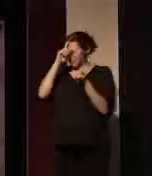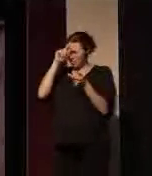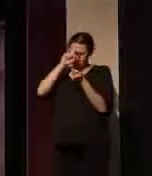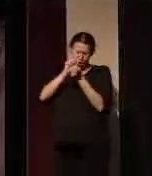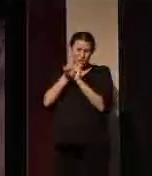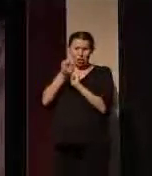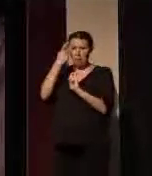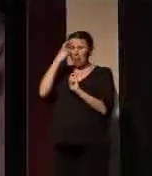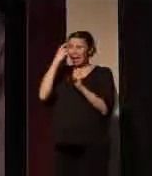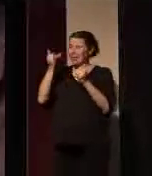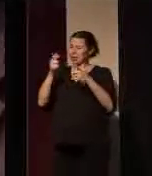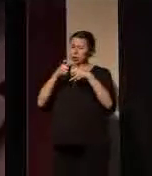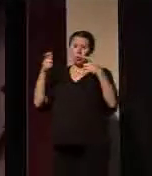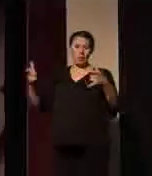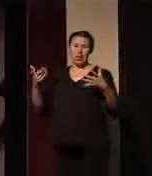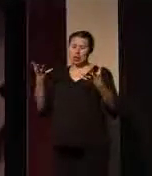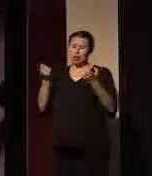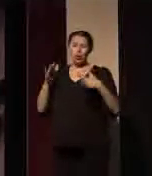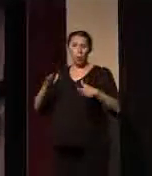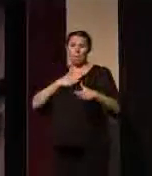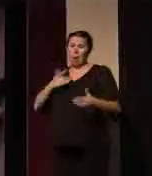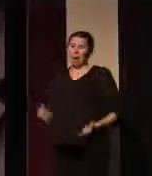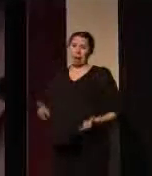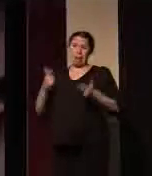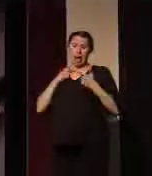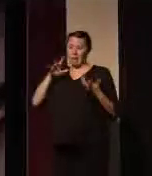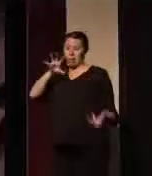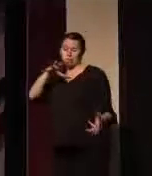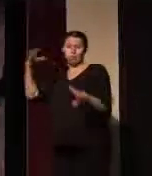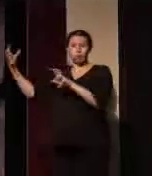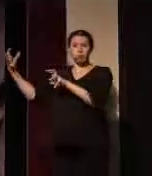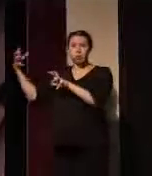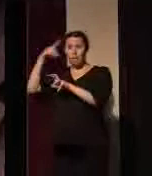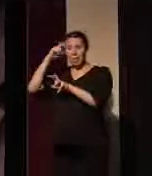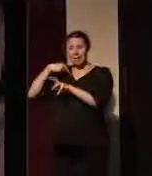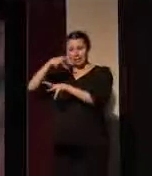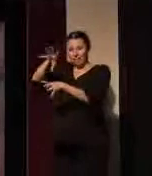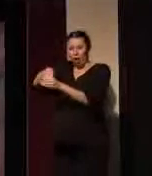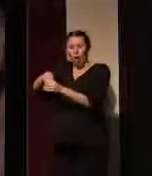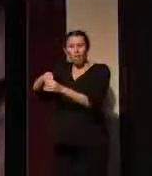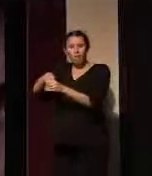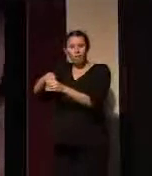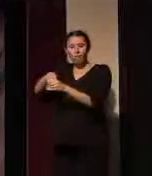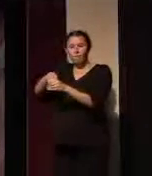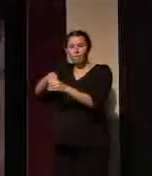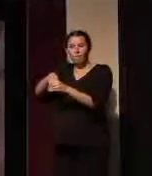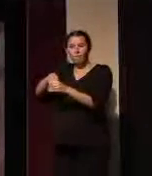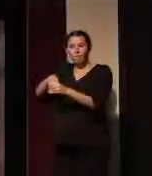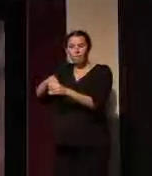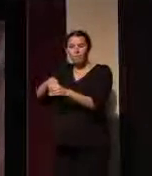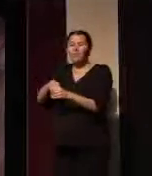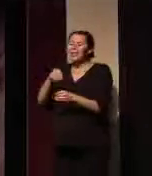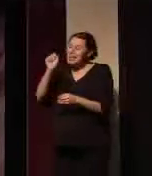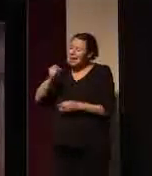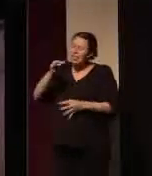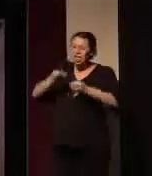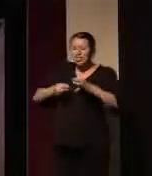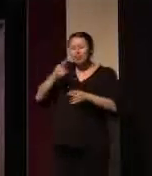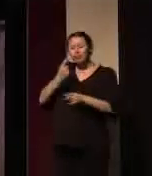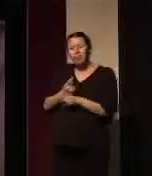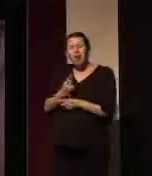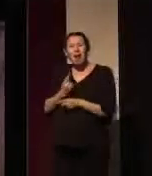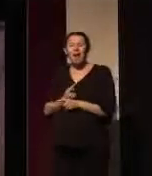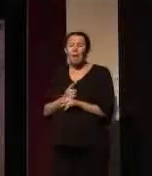is too big. I don't want to get my life derailed by all of this, even if it's in the name of justice. And that